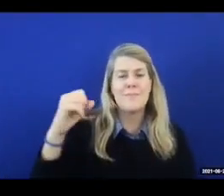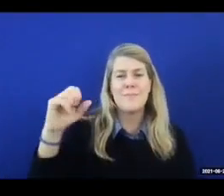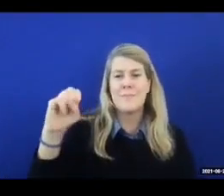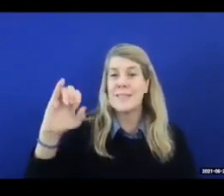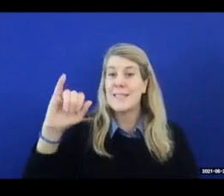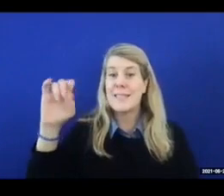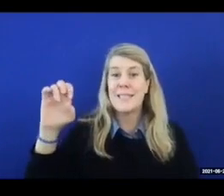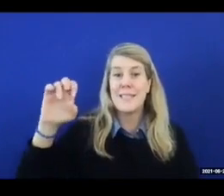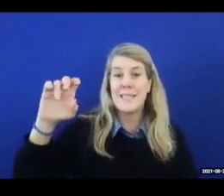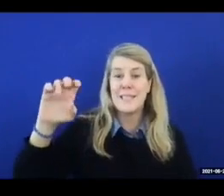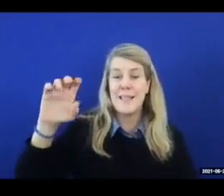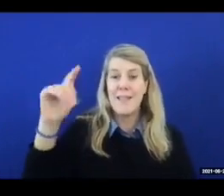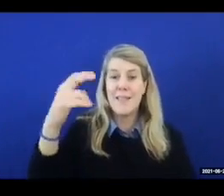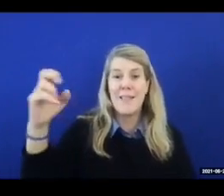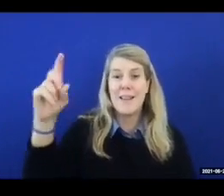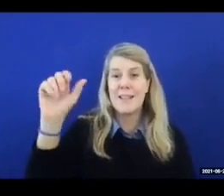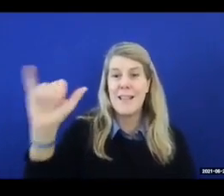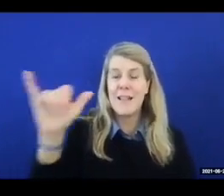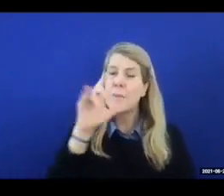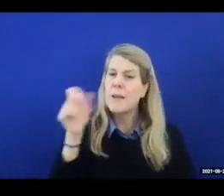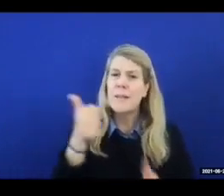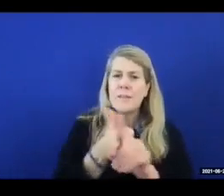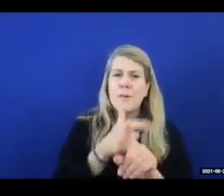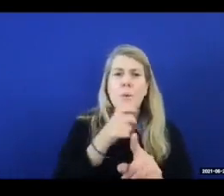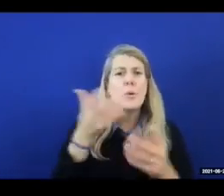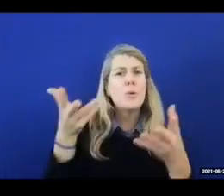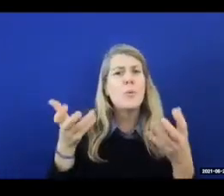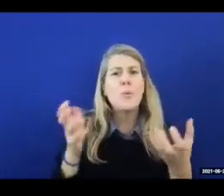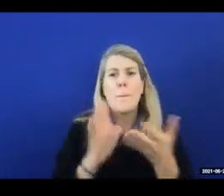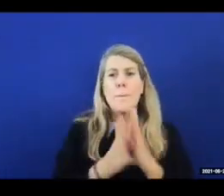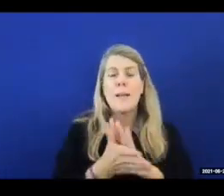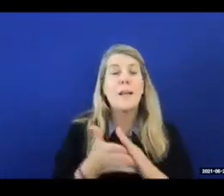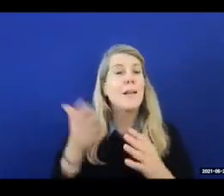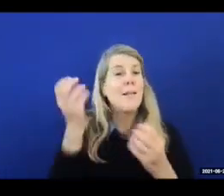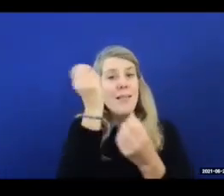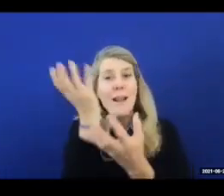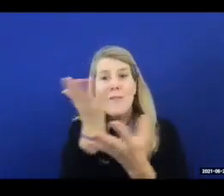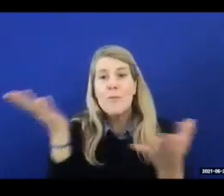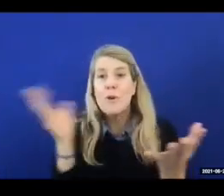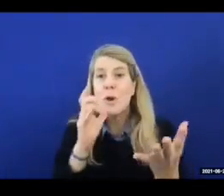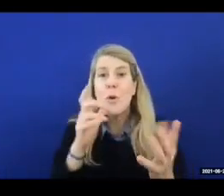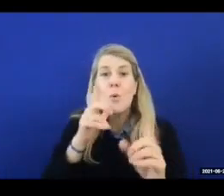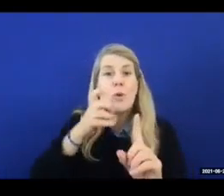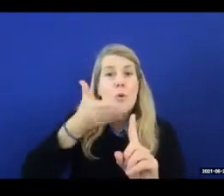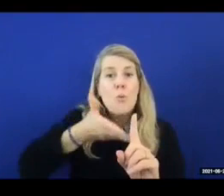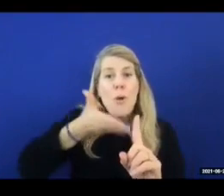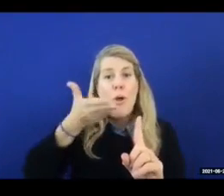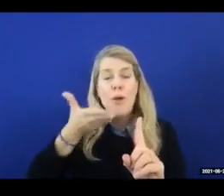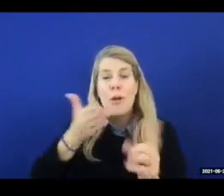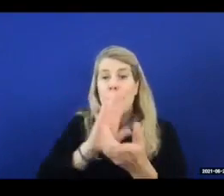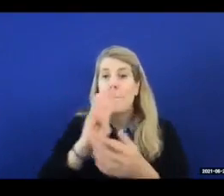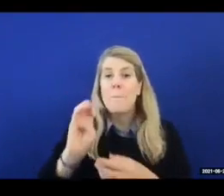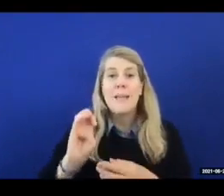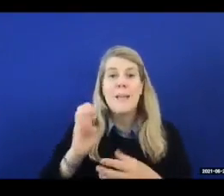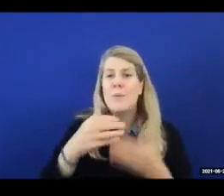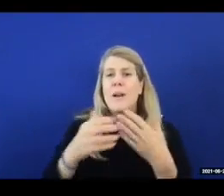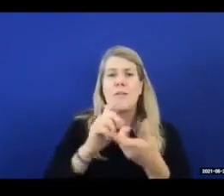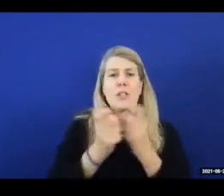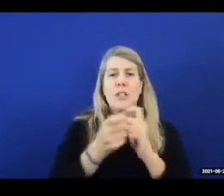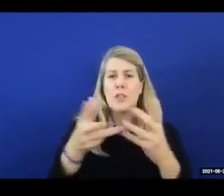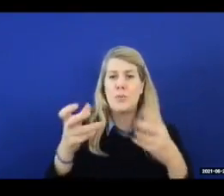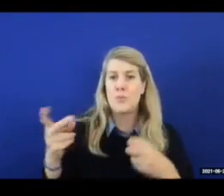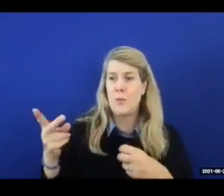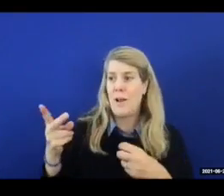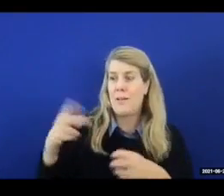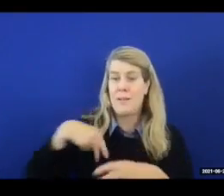Be the person you want to be right now. Let everyone know who you are. Be the change you wish to see in the world